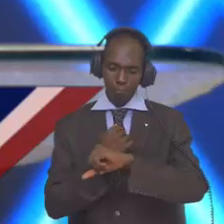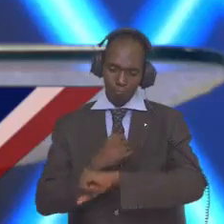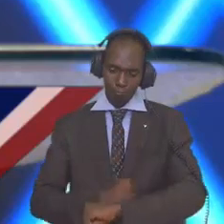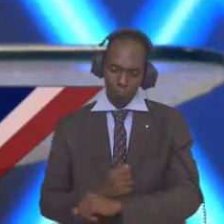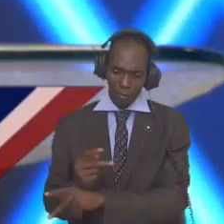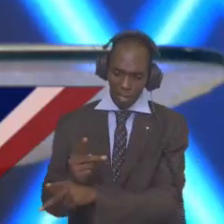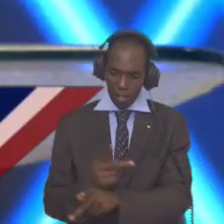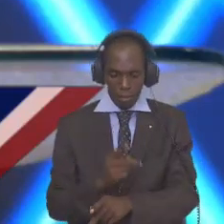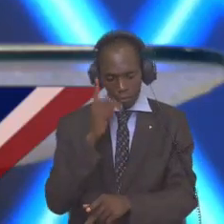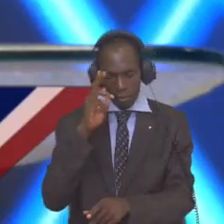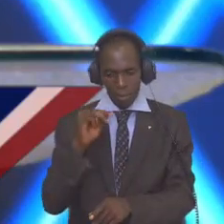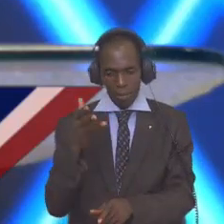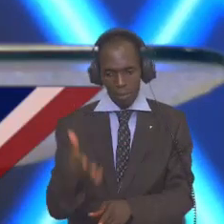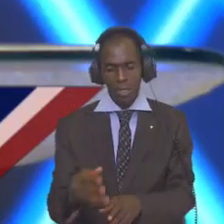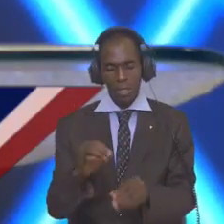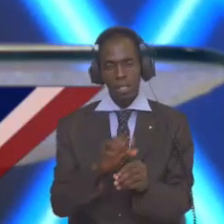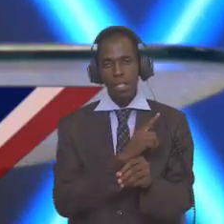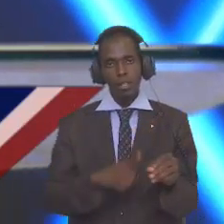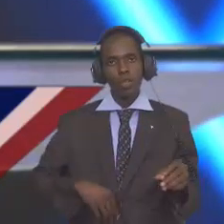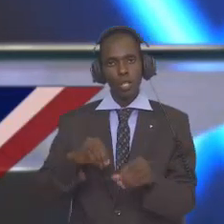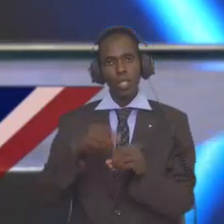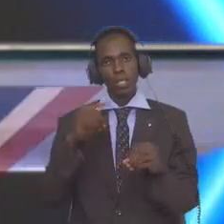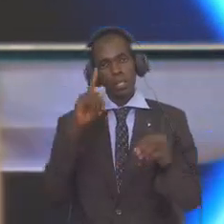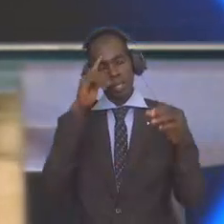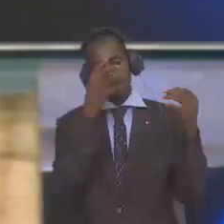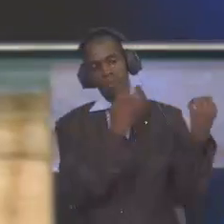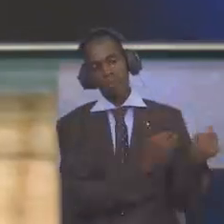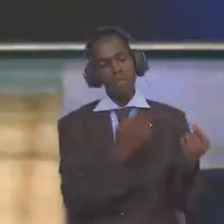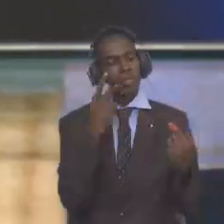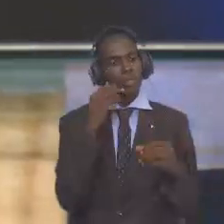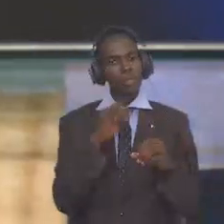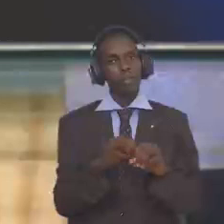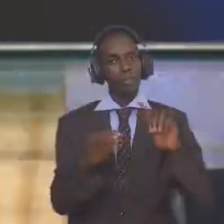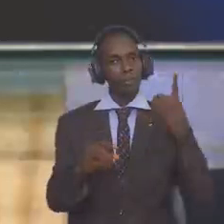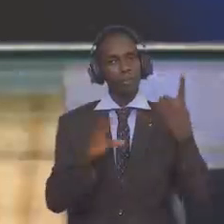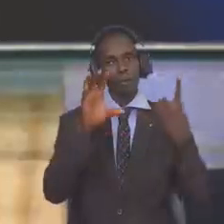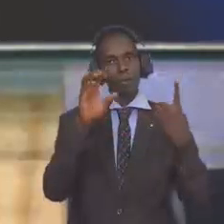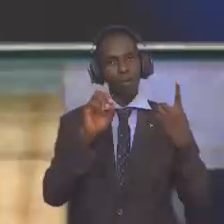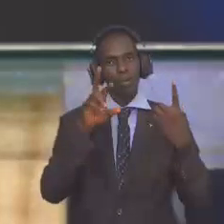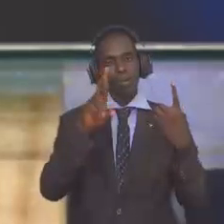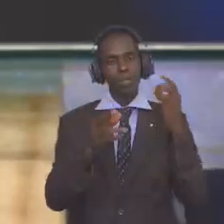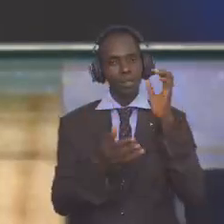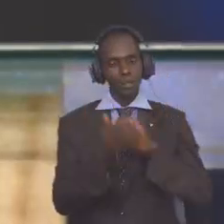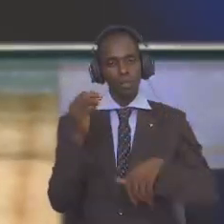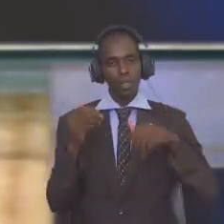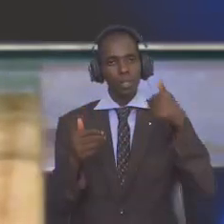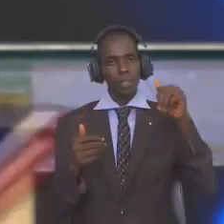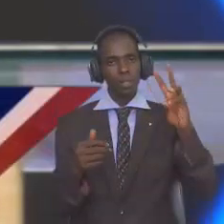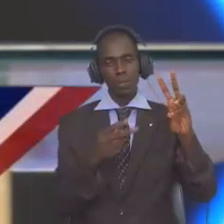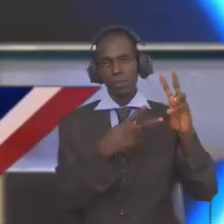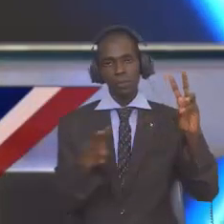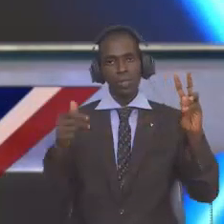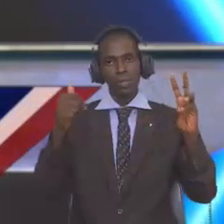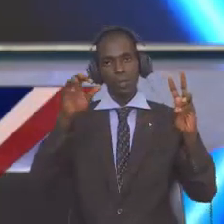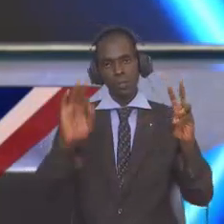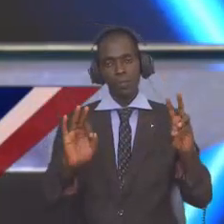in the Lord, in the faith. In 1 Corinthians chapter 16, reading from verse 19, it says,